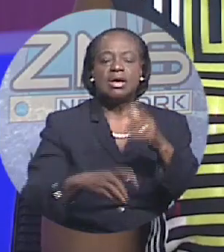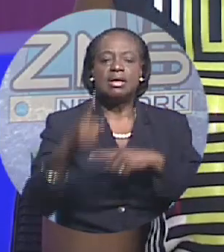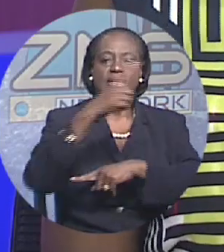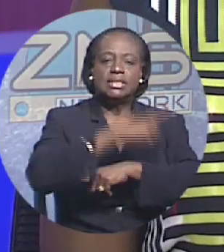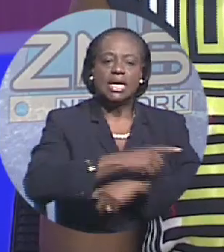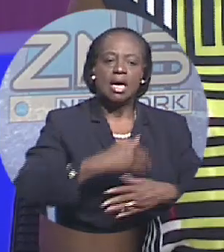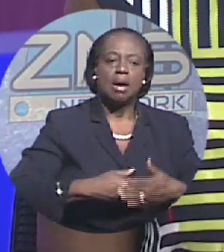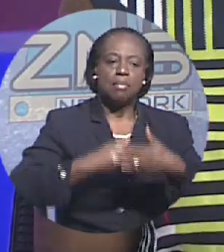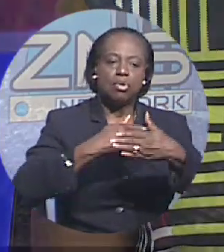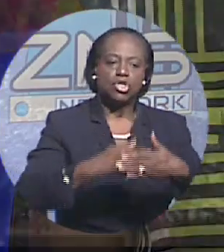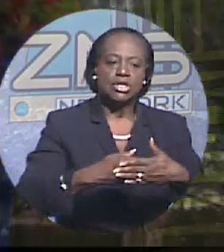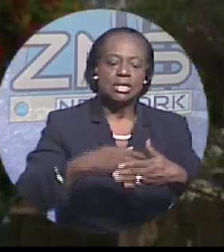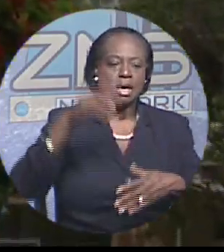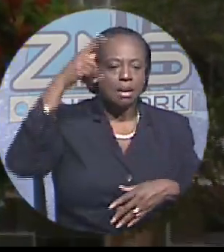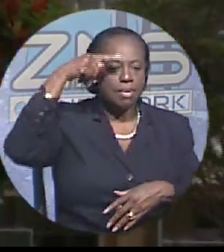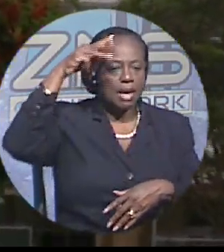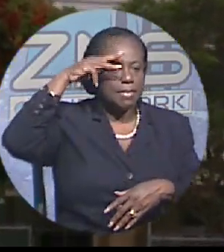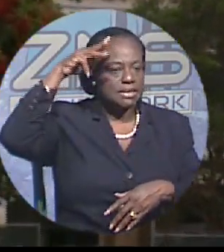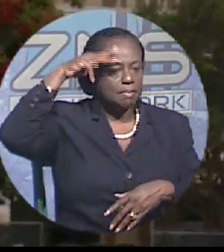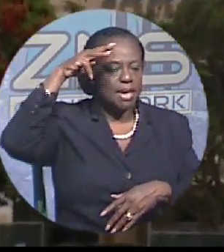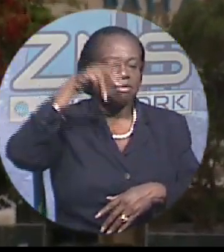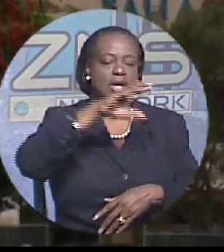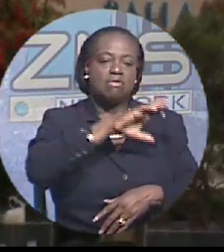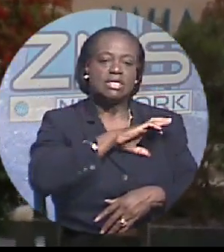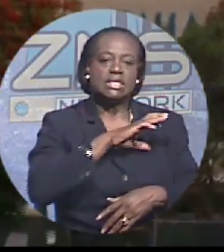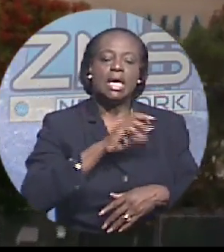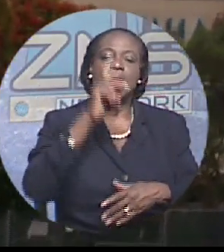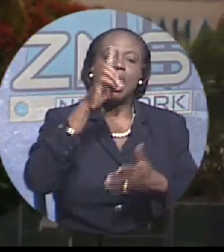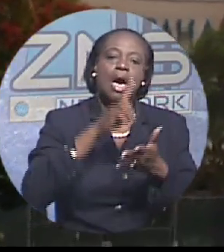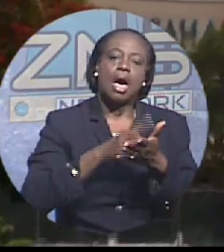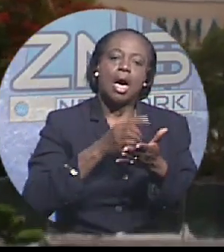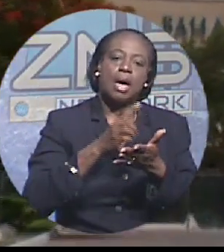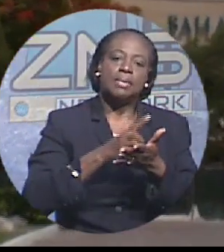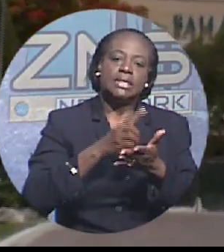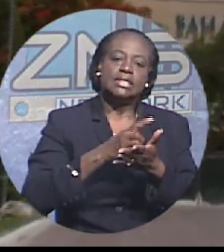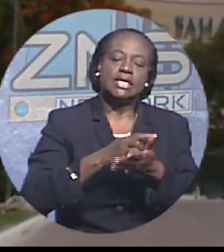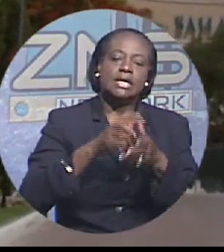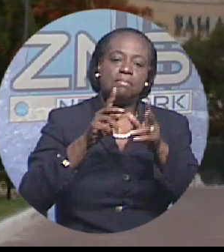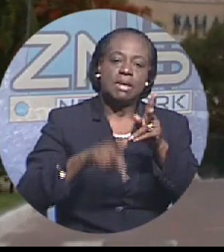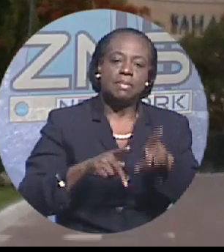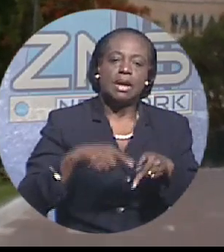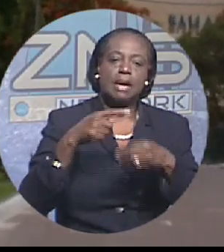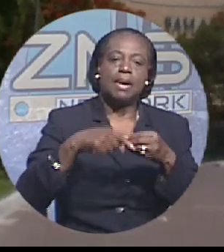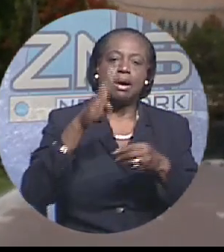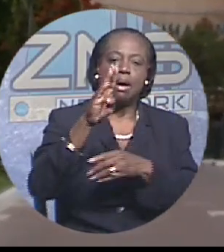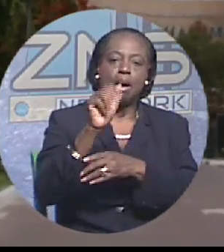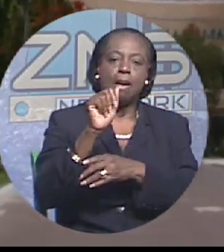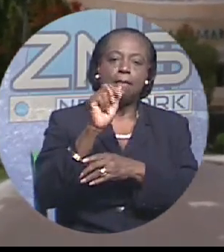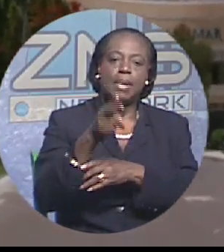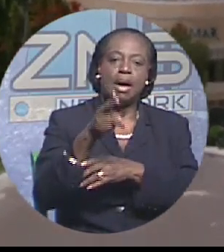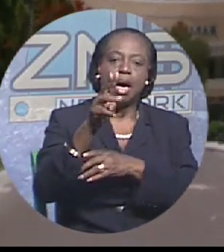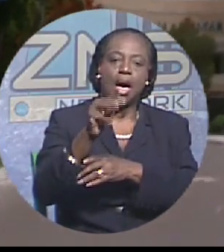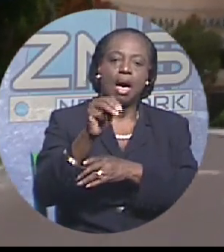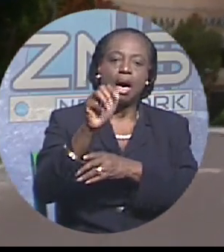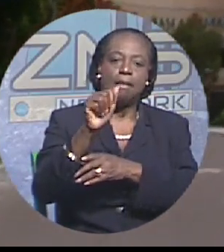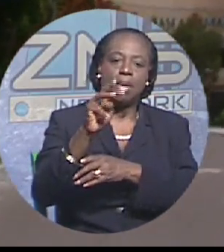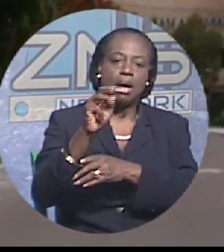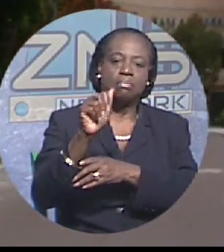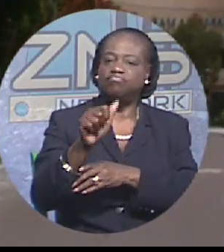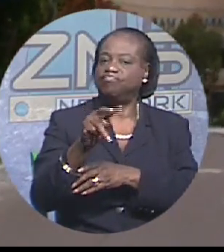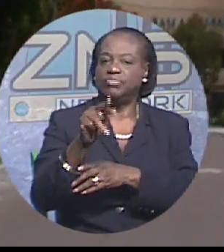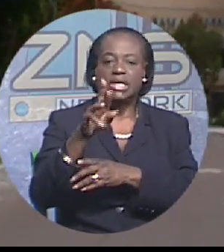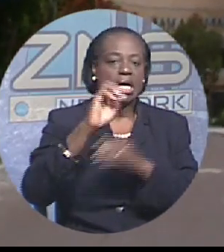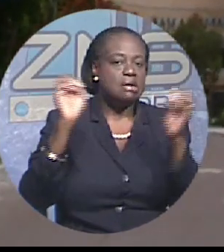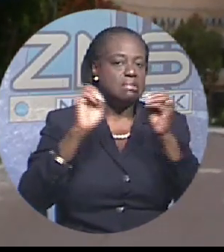Prime Minister the Right Honorable Perry Christie updating reporters on negotiations with Bahamas. We understand there's still no word on a